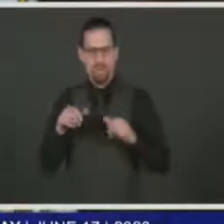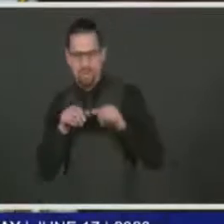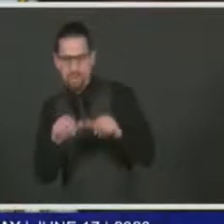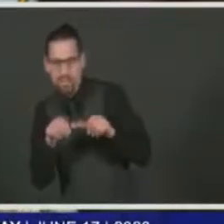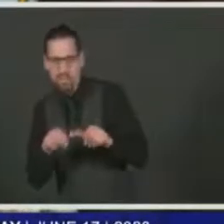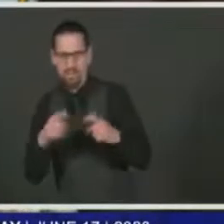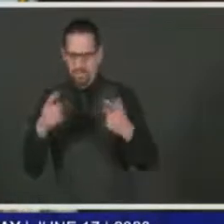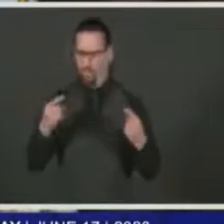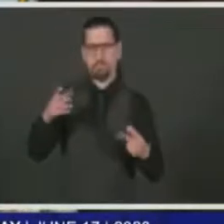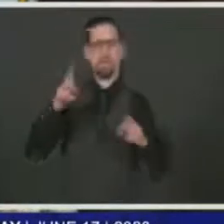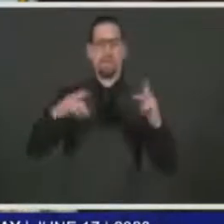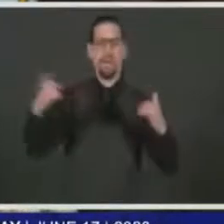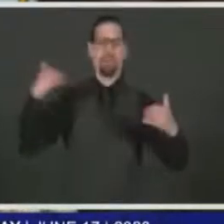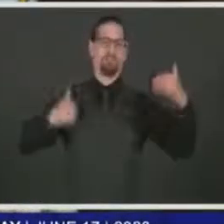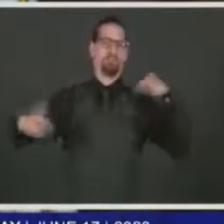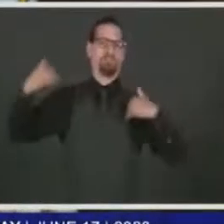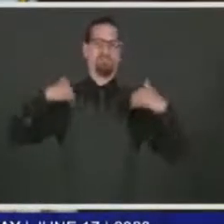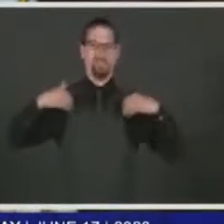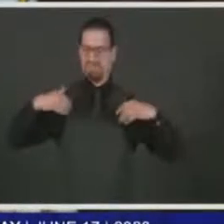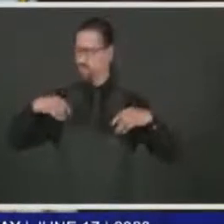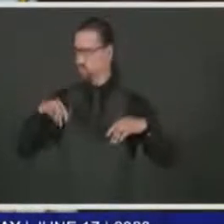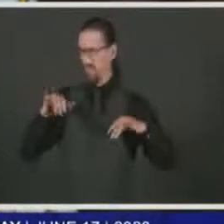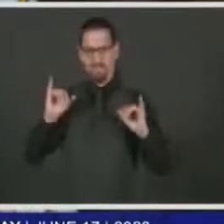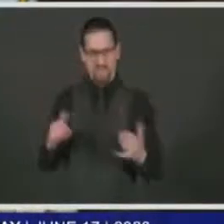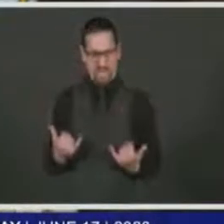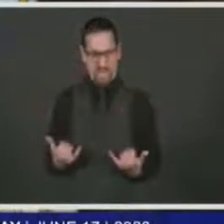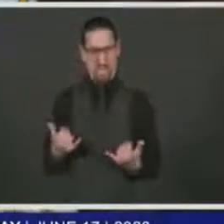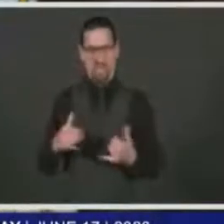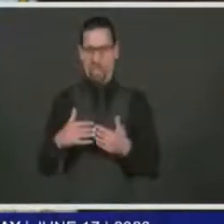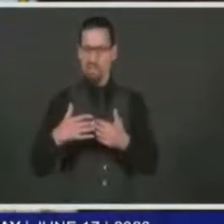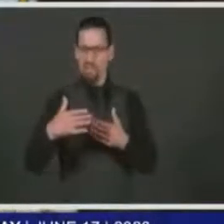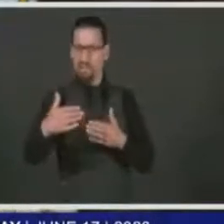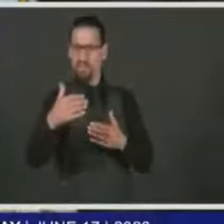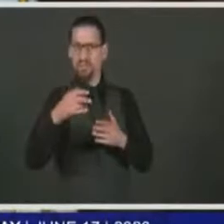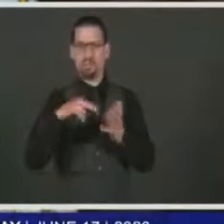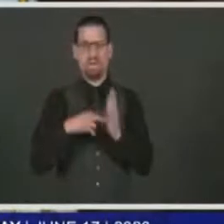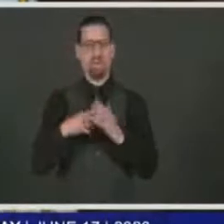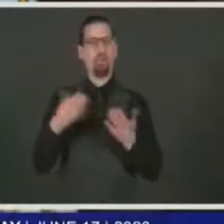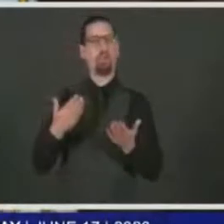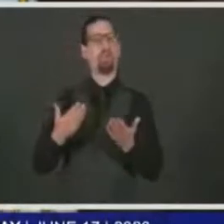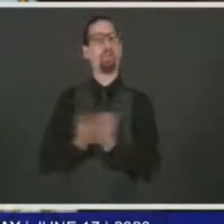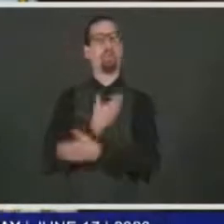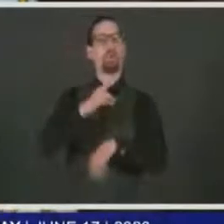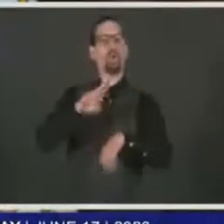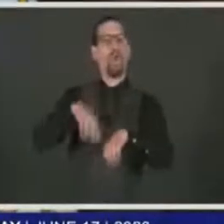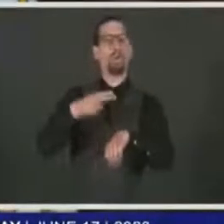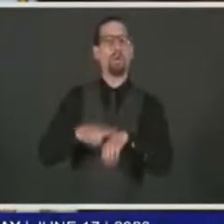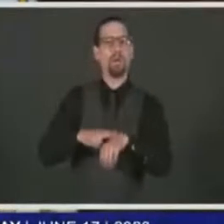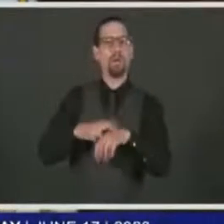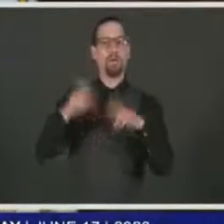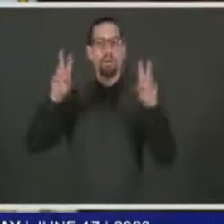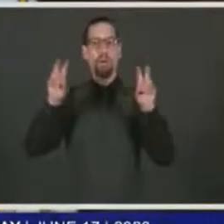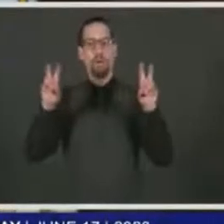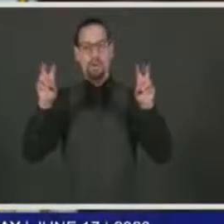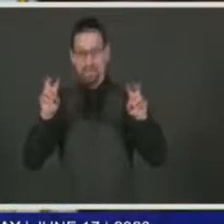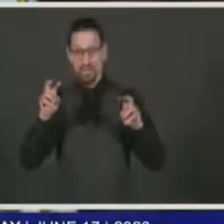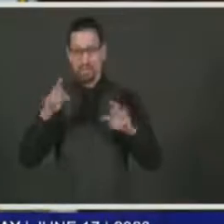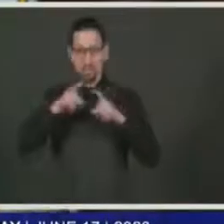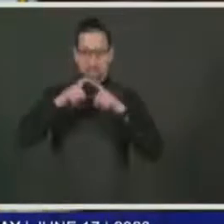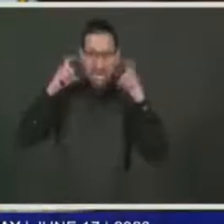be. Is this the quote unquote new normal? You know, will we be wearing our masks forever? Will my kids, you